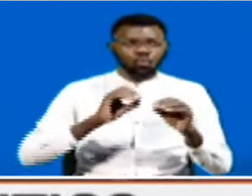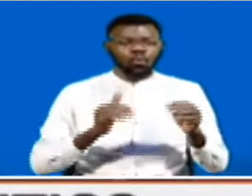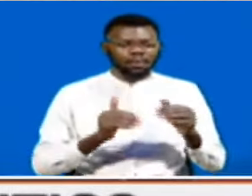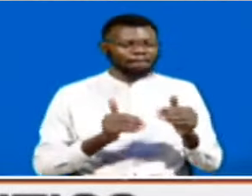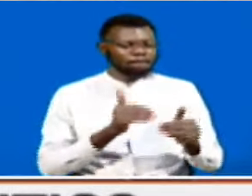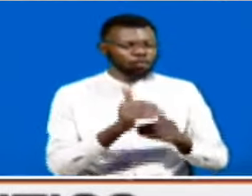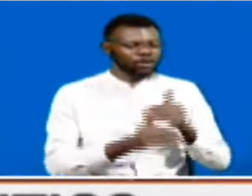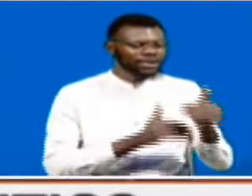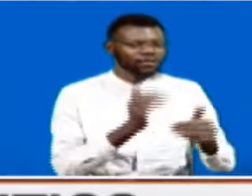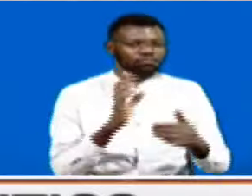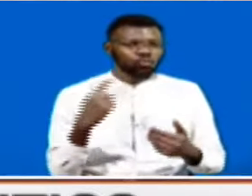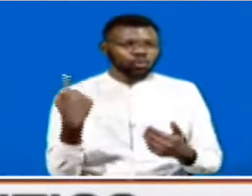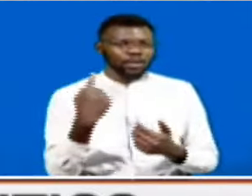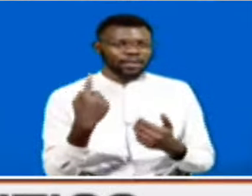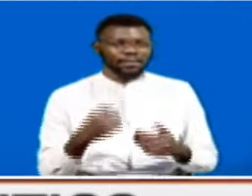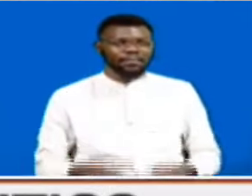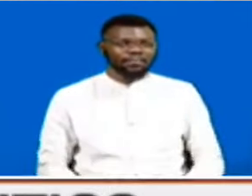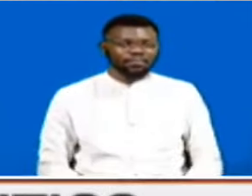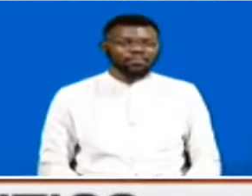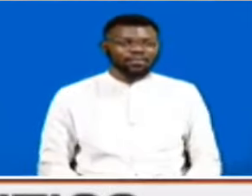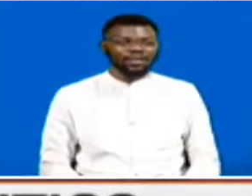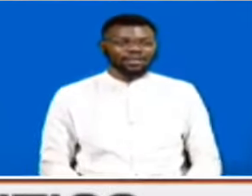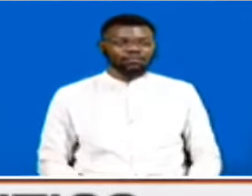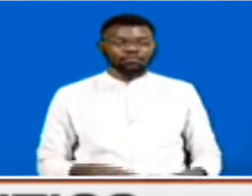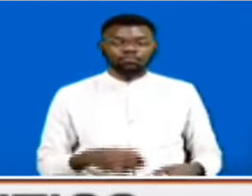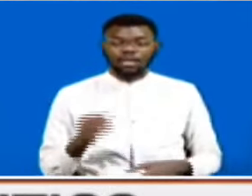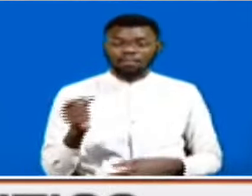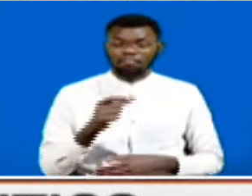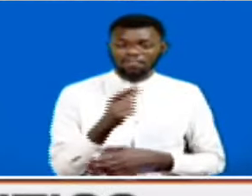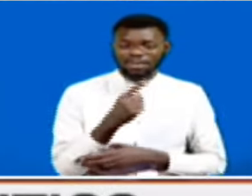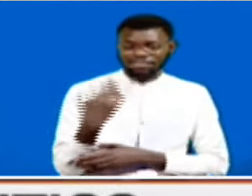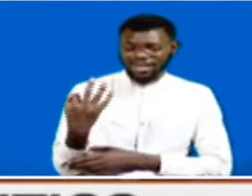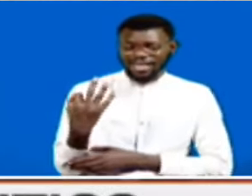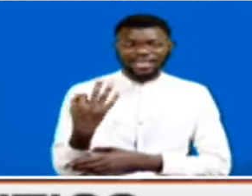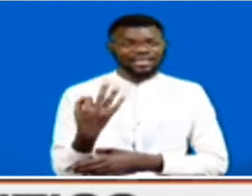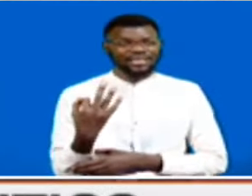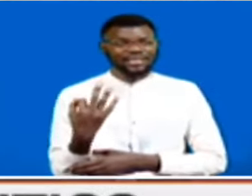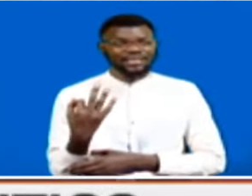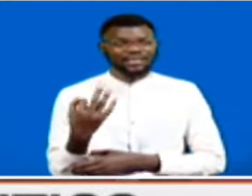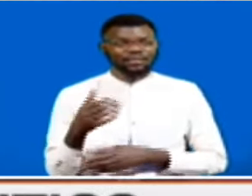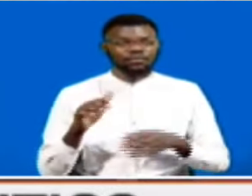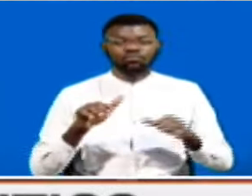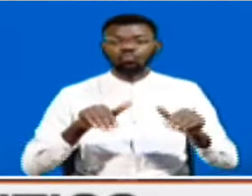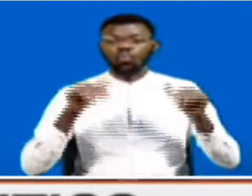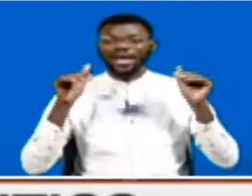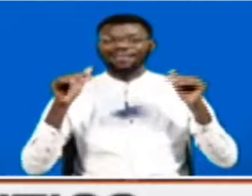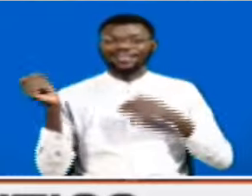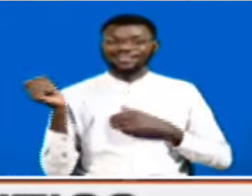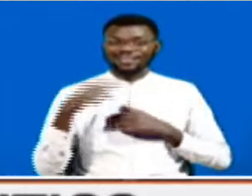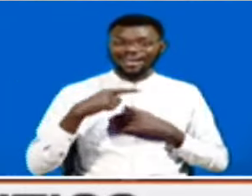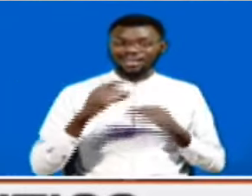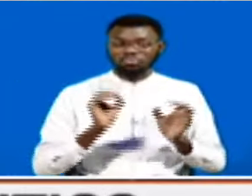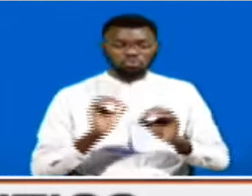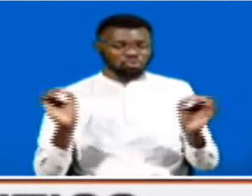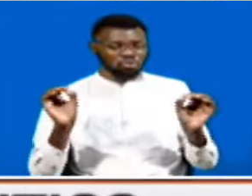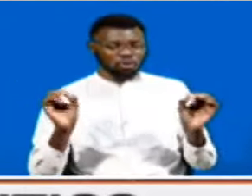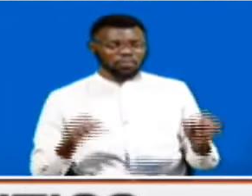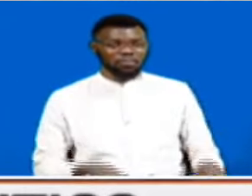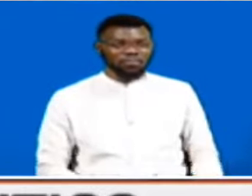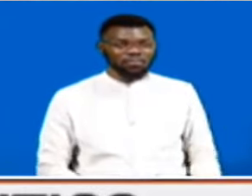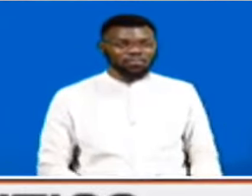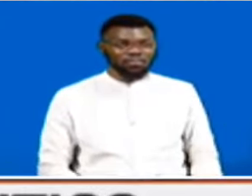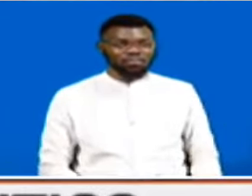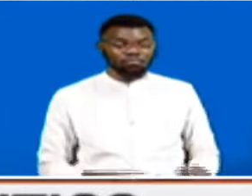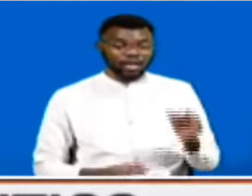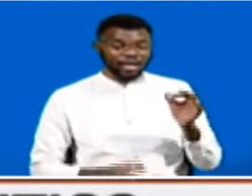payroll. Mm-hmm. They will not mind because you can't stay 3 months without a salary. Mm-hmm. So, and if you are